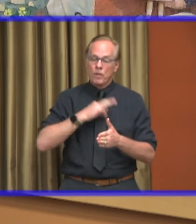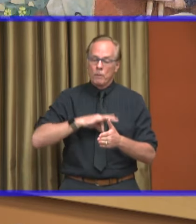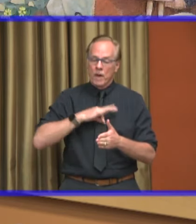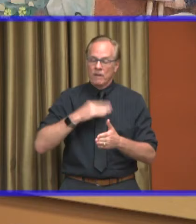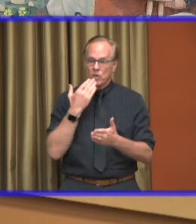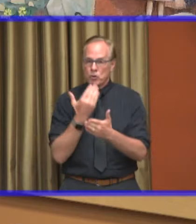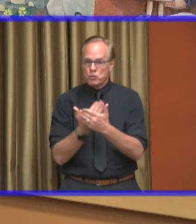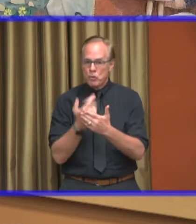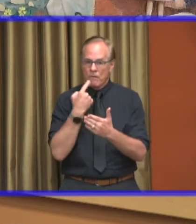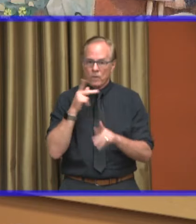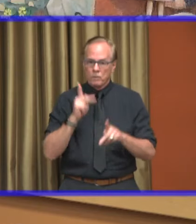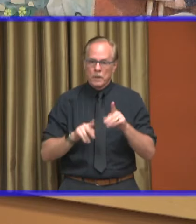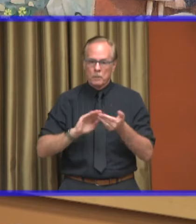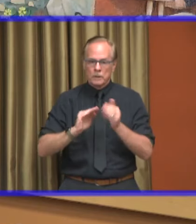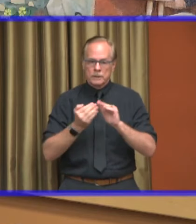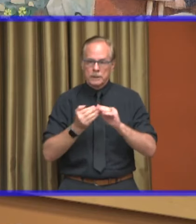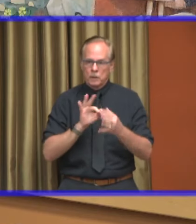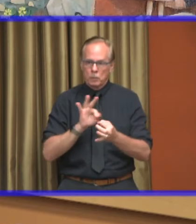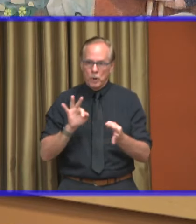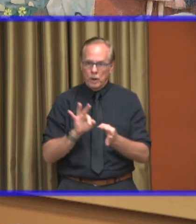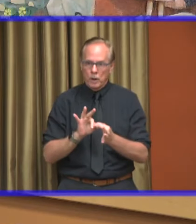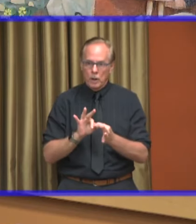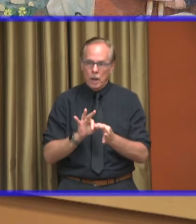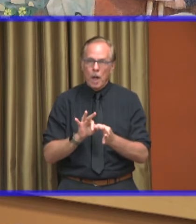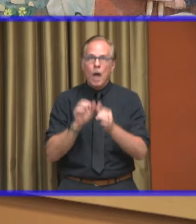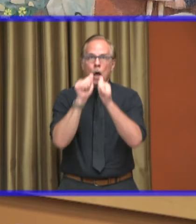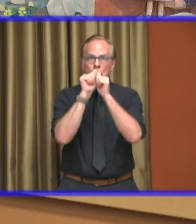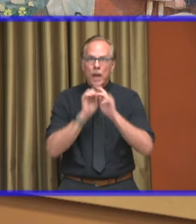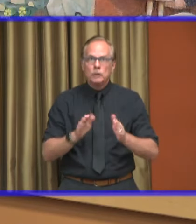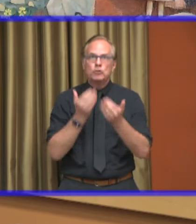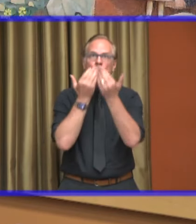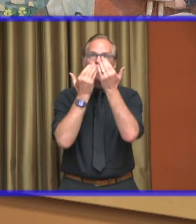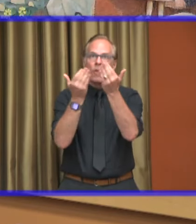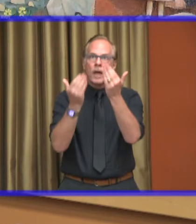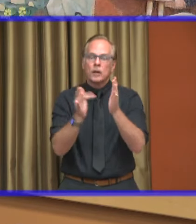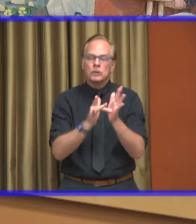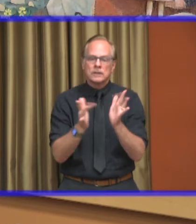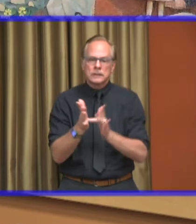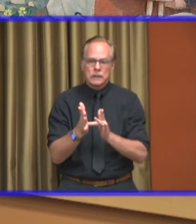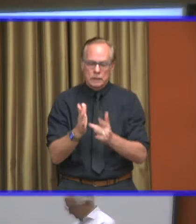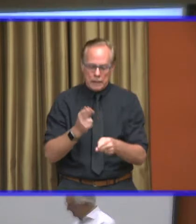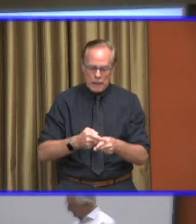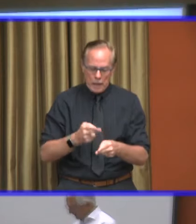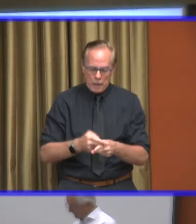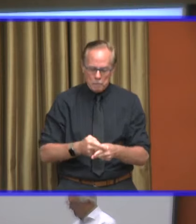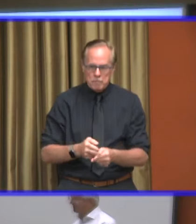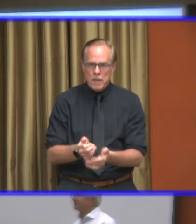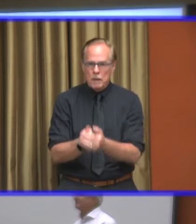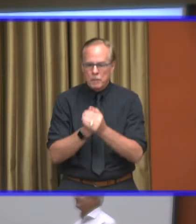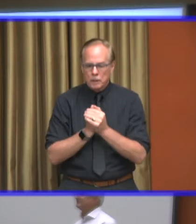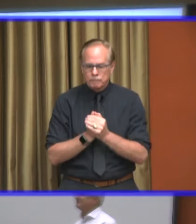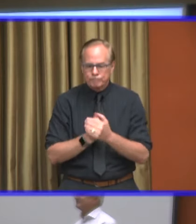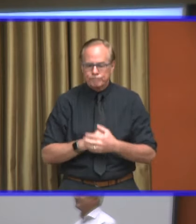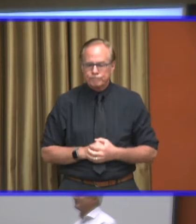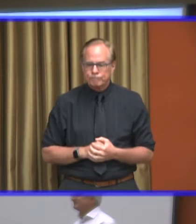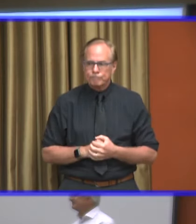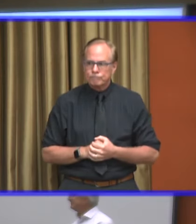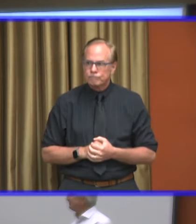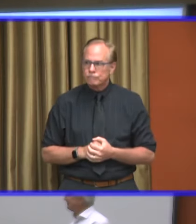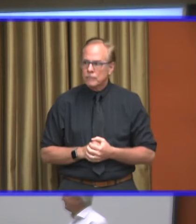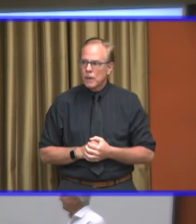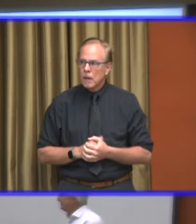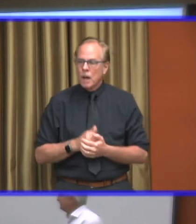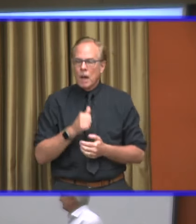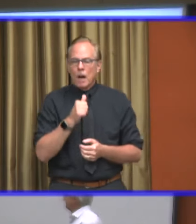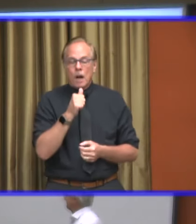the people of the city of Prescott. We bless you and we thank you in Jesus' name. Amen. Amen. Ladies and